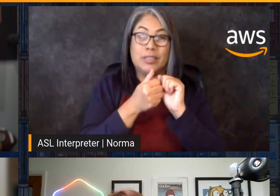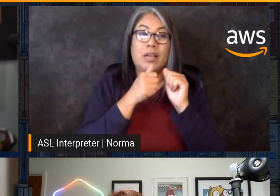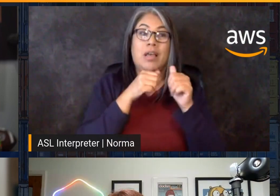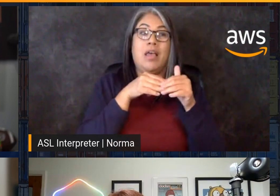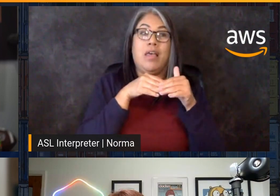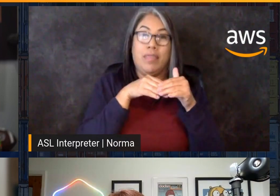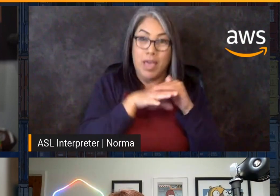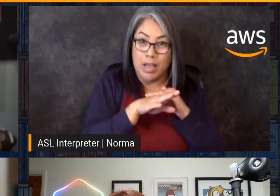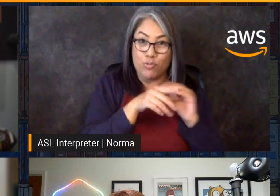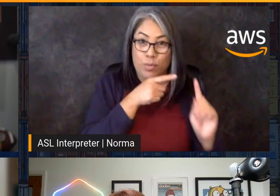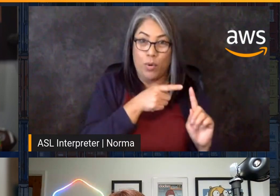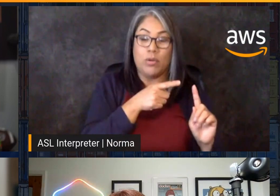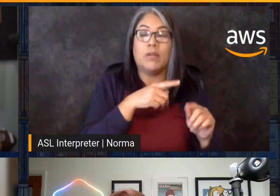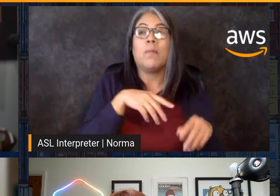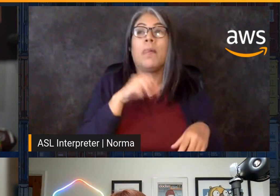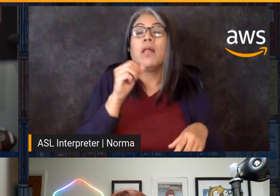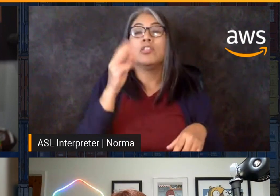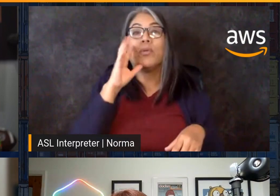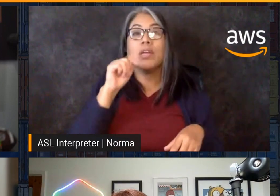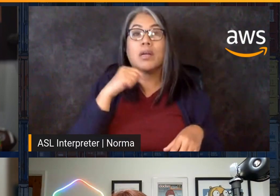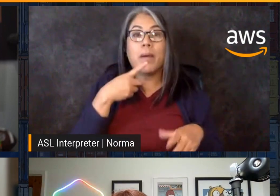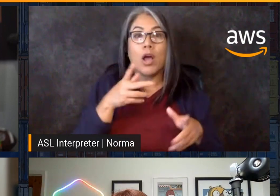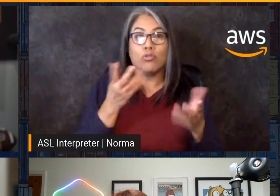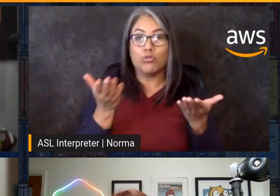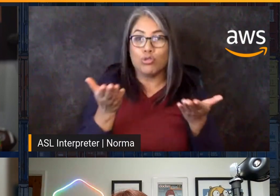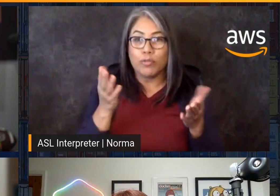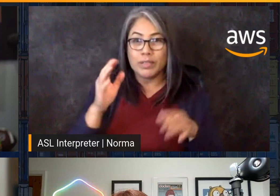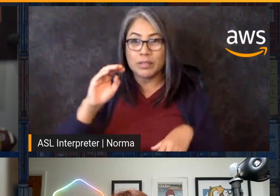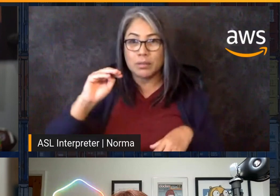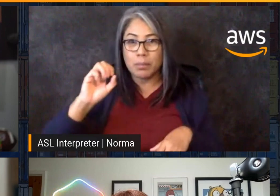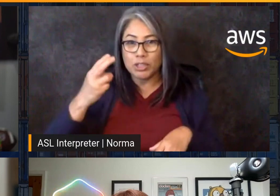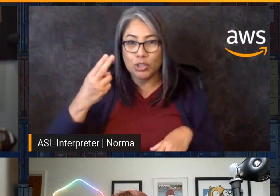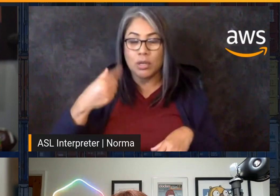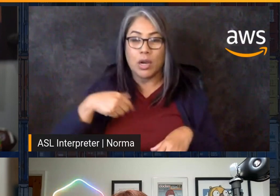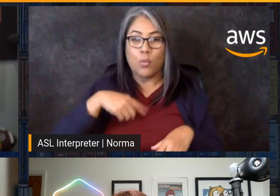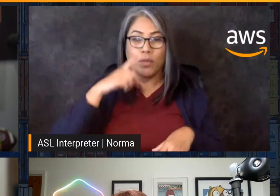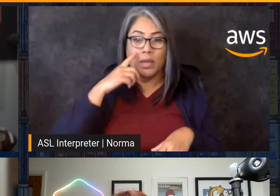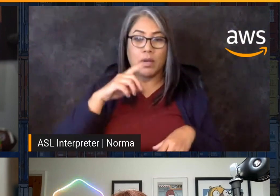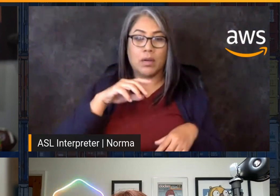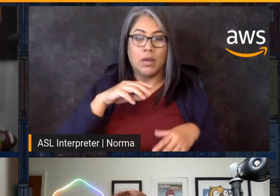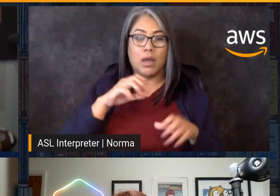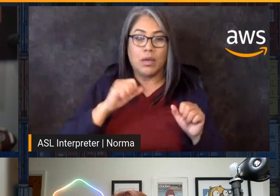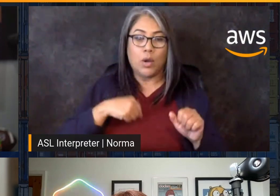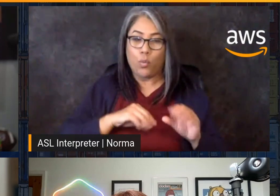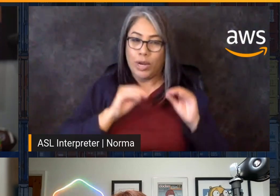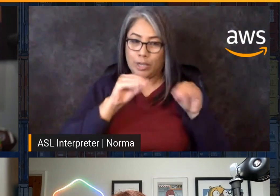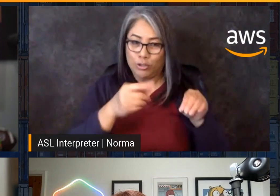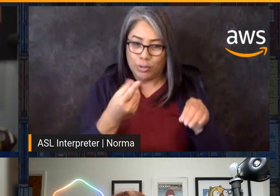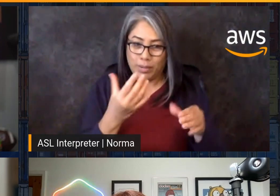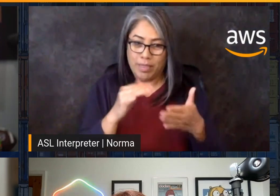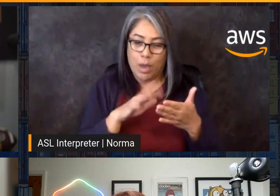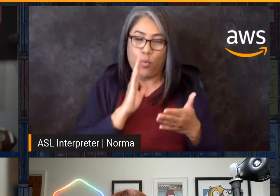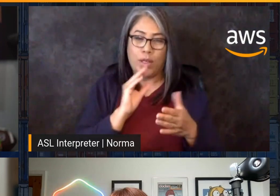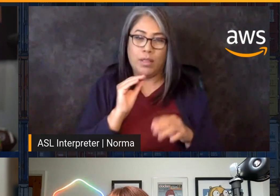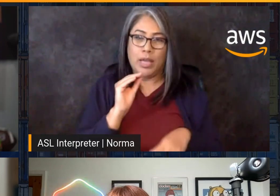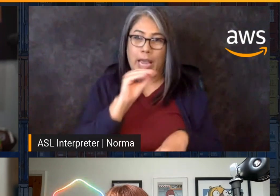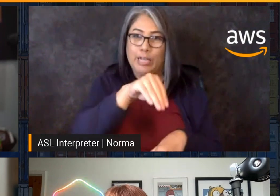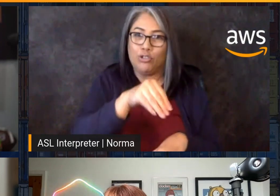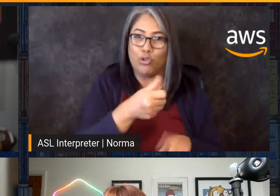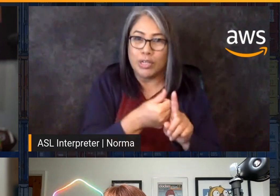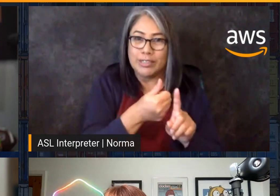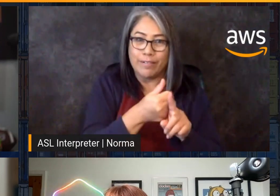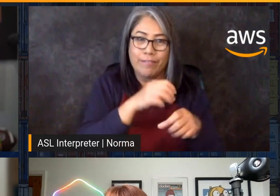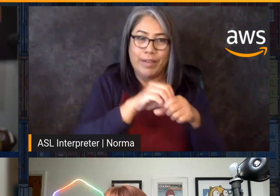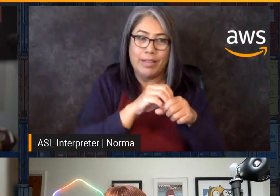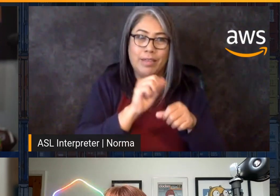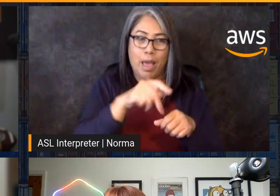So when we're thinking about service mesh, for example, we're thinking about, can we insert something that will insert itself sort of into the application layer so we